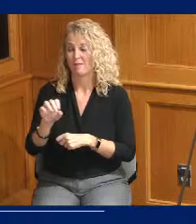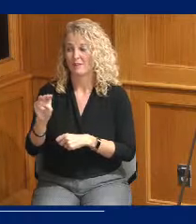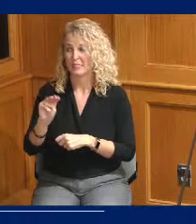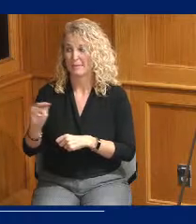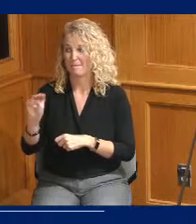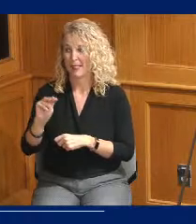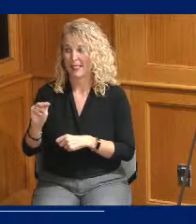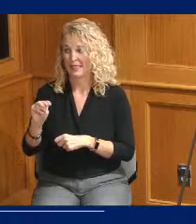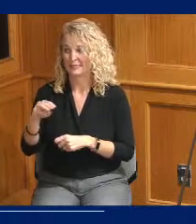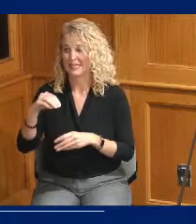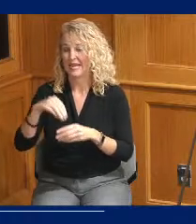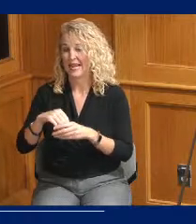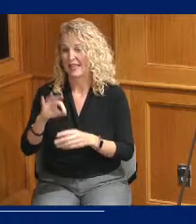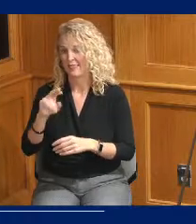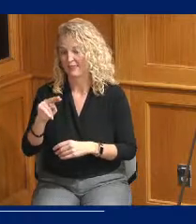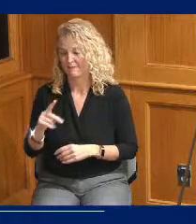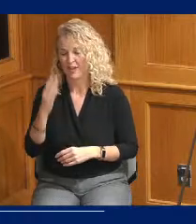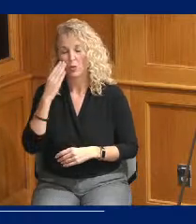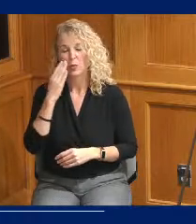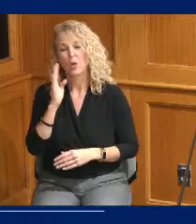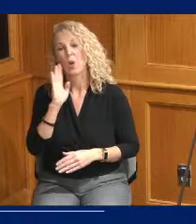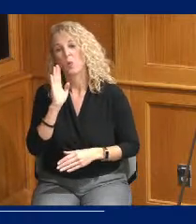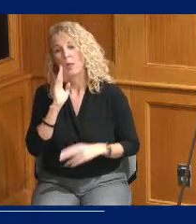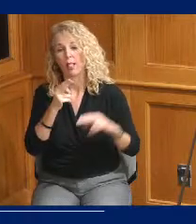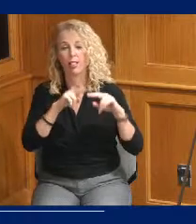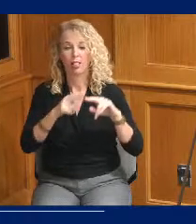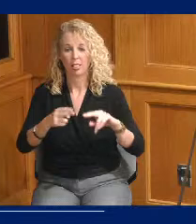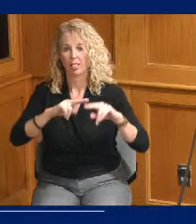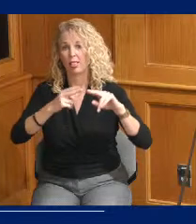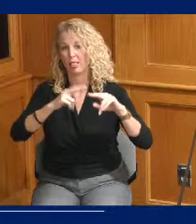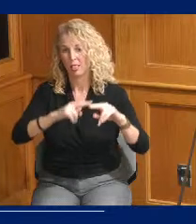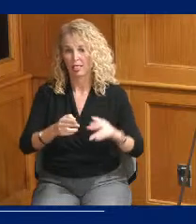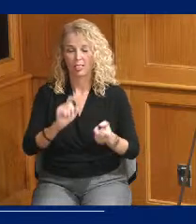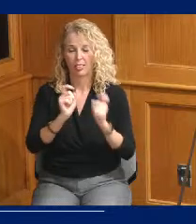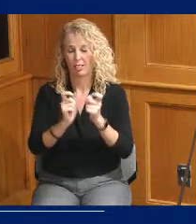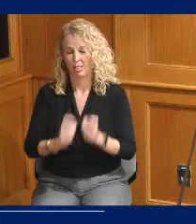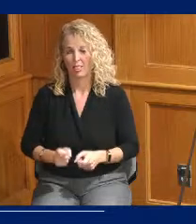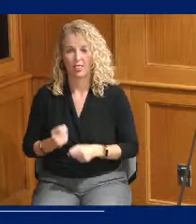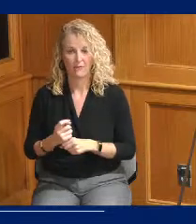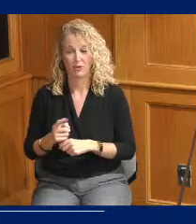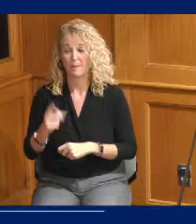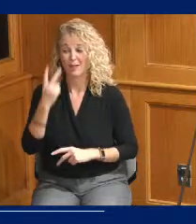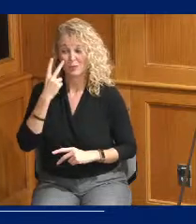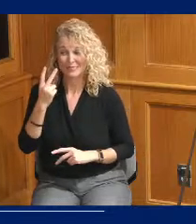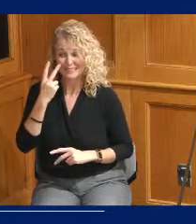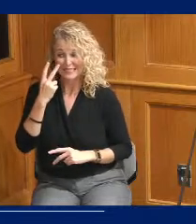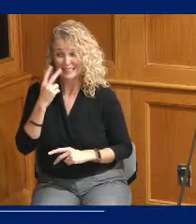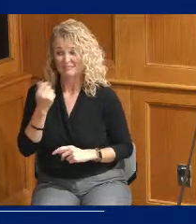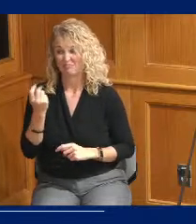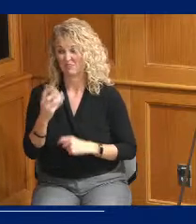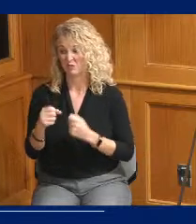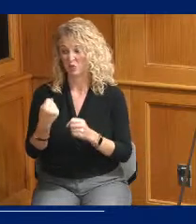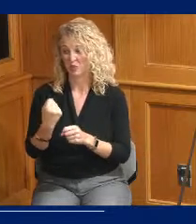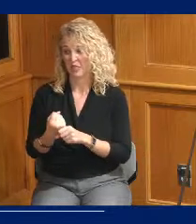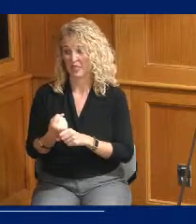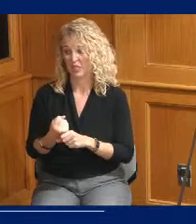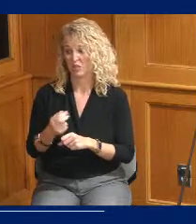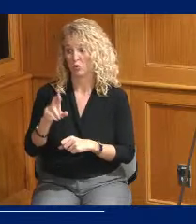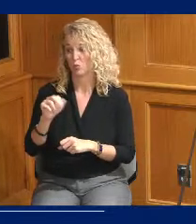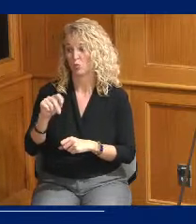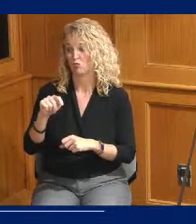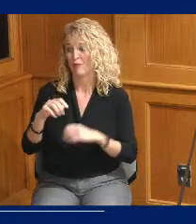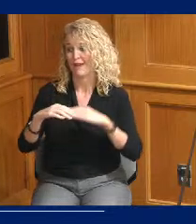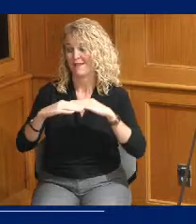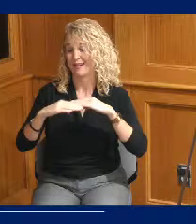surplus fund. It's going to go up and down, of course, year to year. But you can see for several years where we didn't have rate increases,